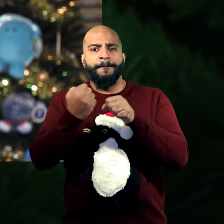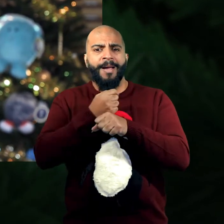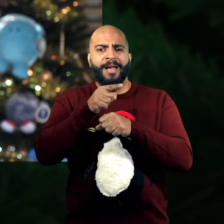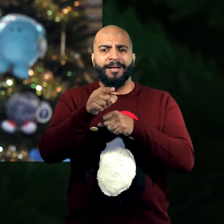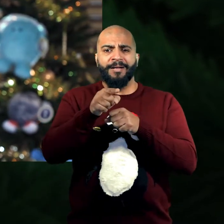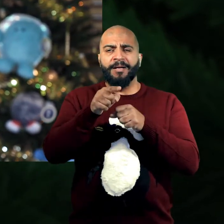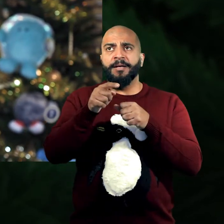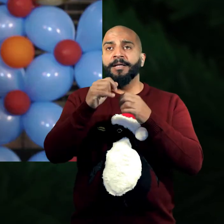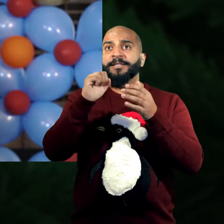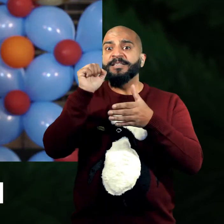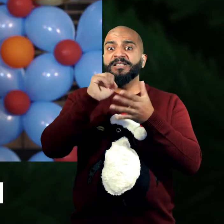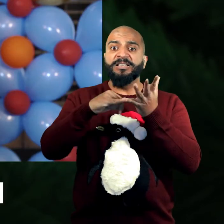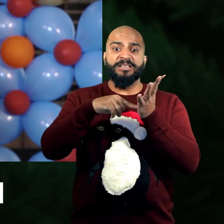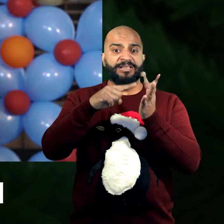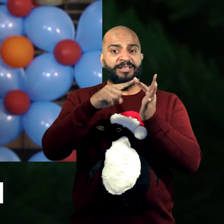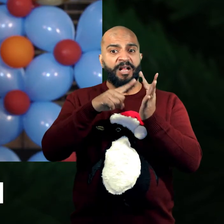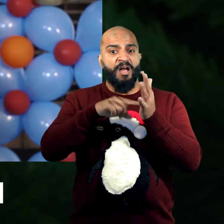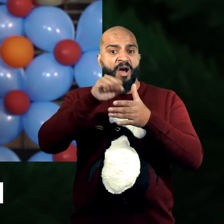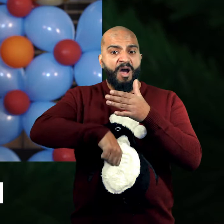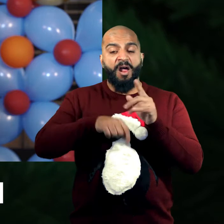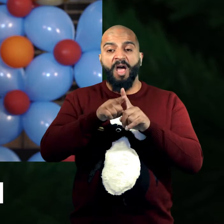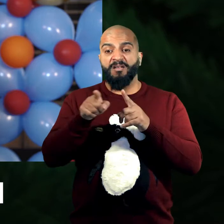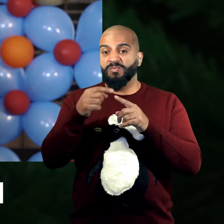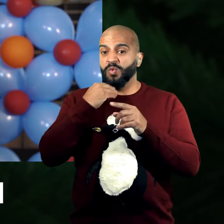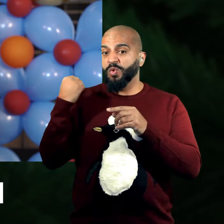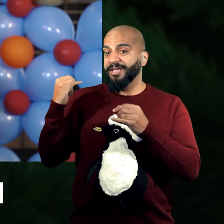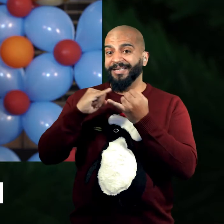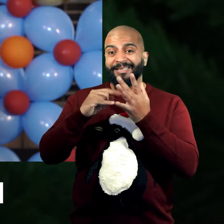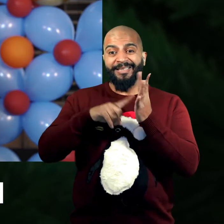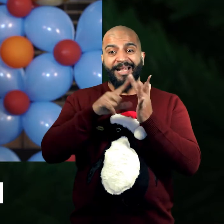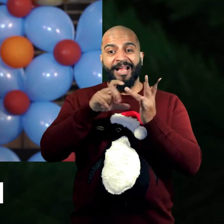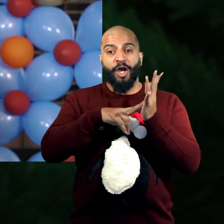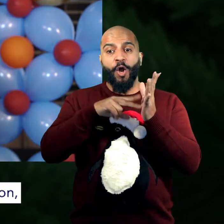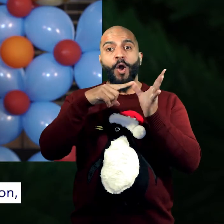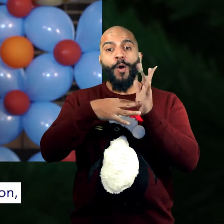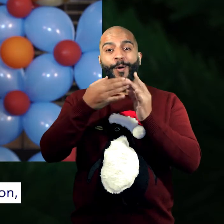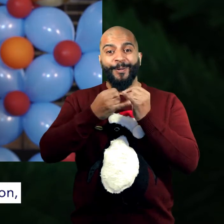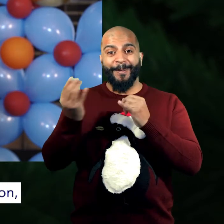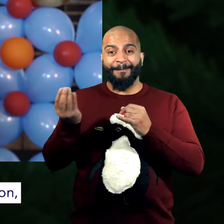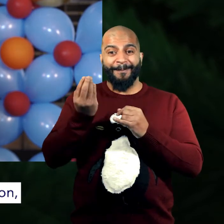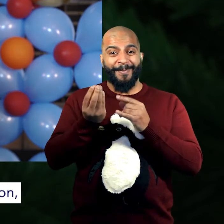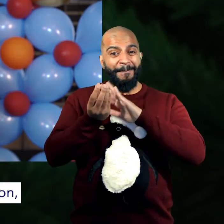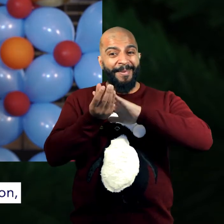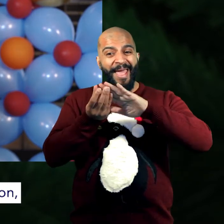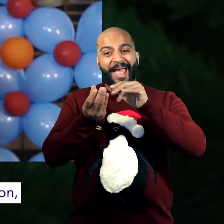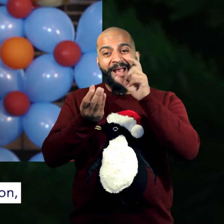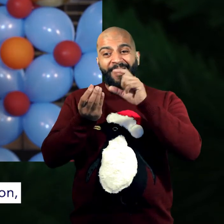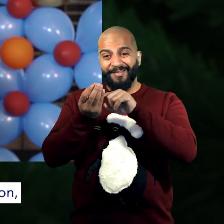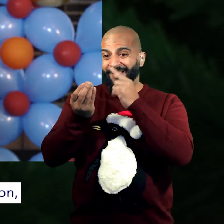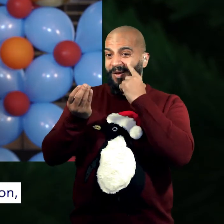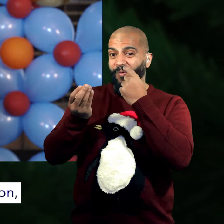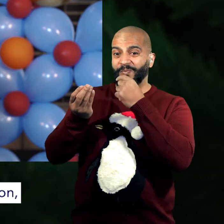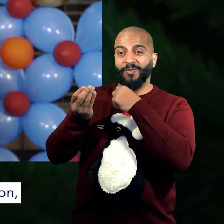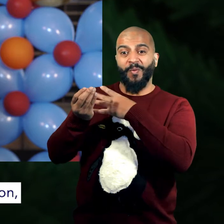steel harder? And if we replace some of the silicon atoms in this plain-looking white